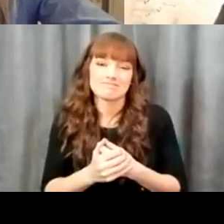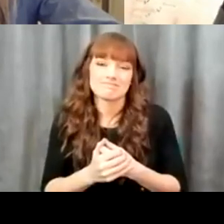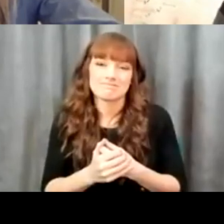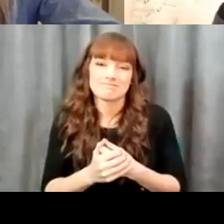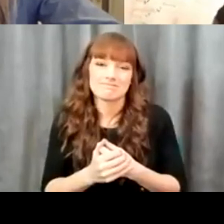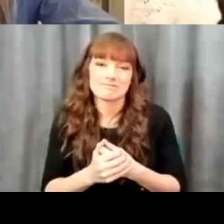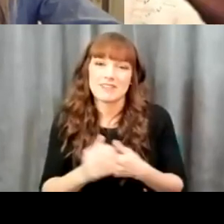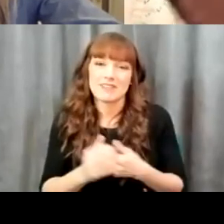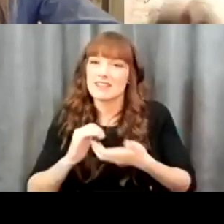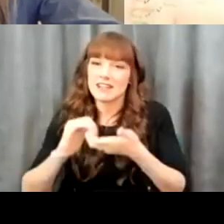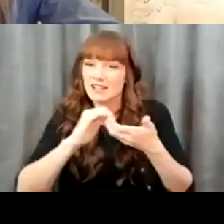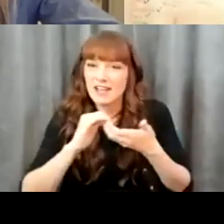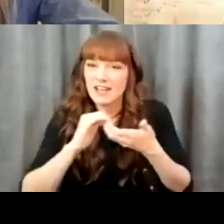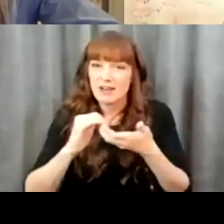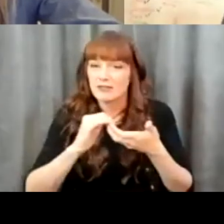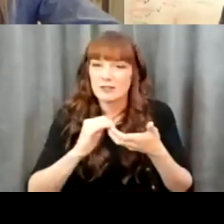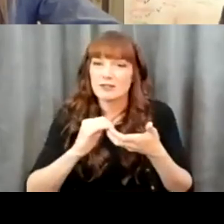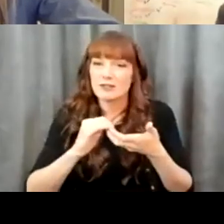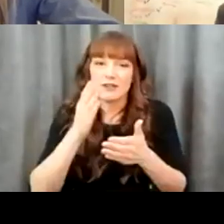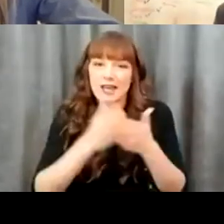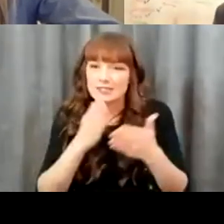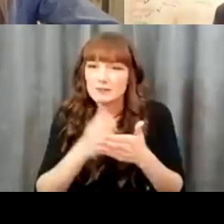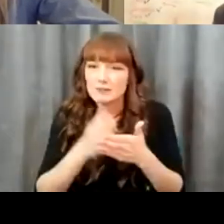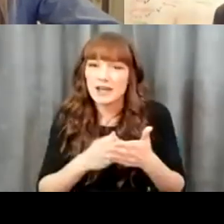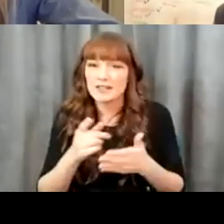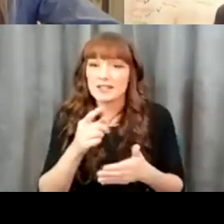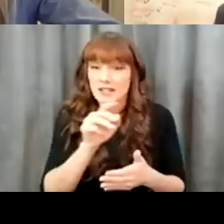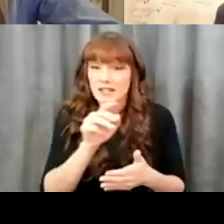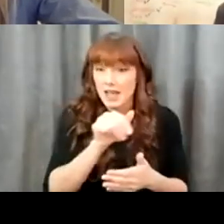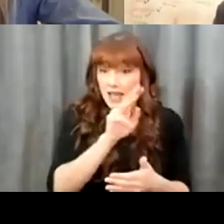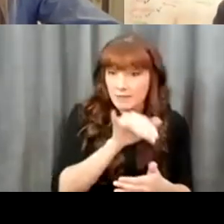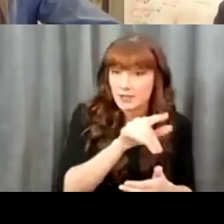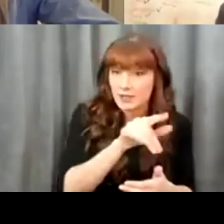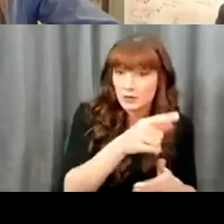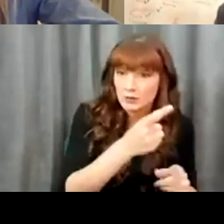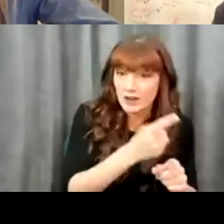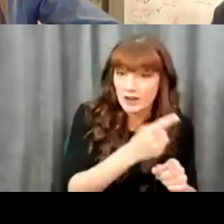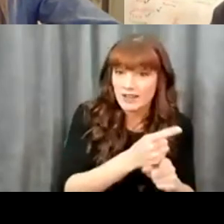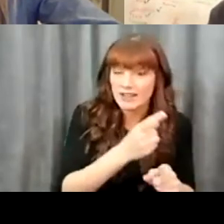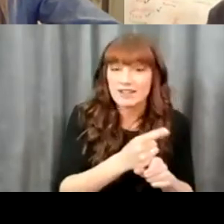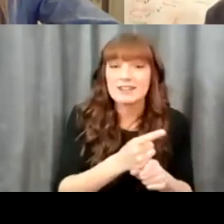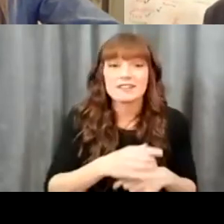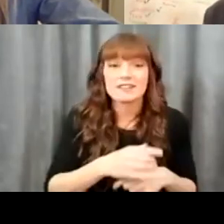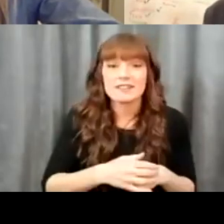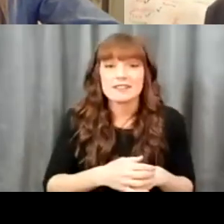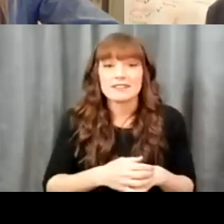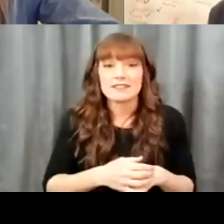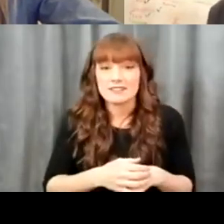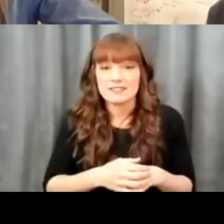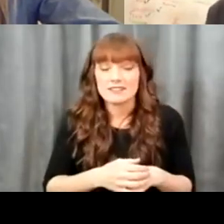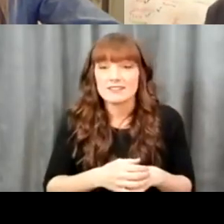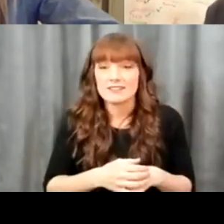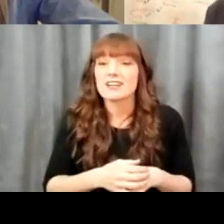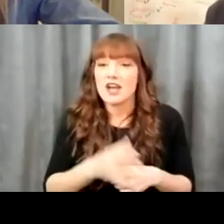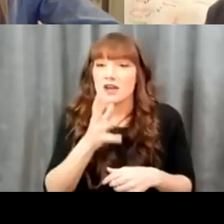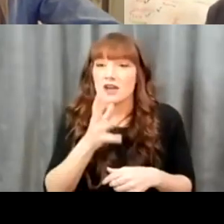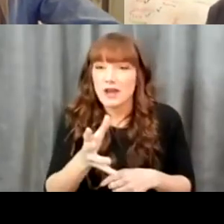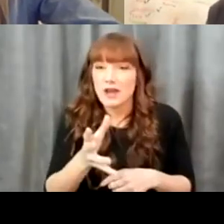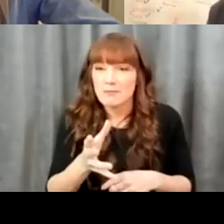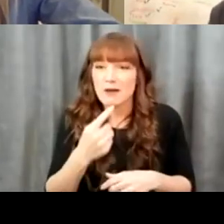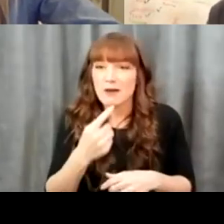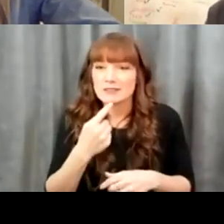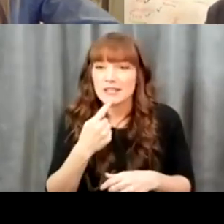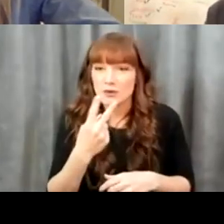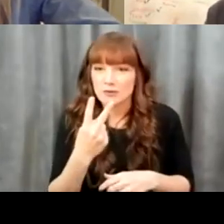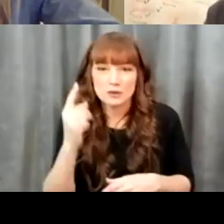the collaborative part of it, and Amy, you sort of hit the nail on the head. You know, Granny used to say you have two ears and one mouth, so listen